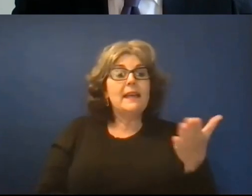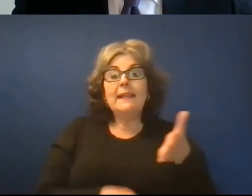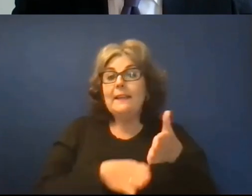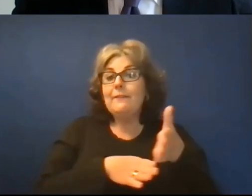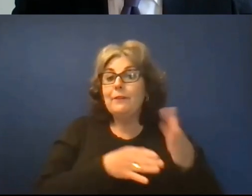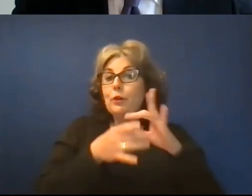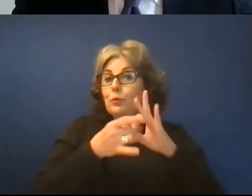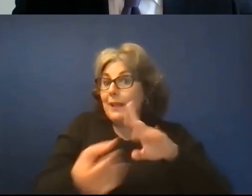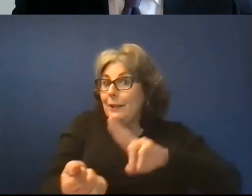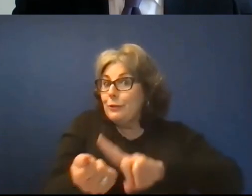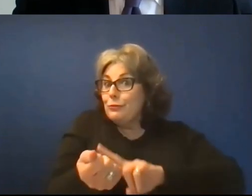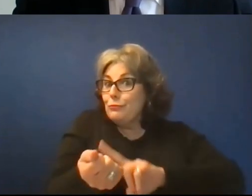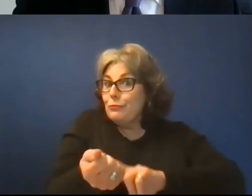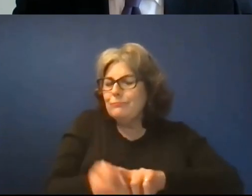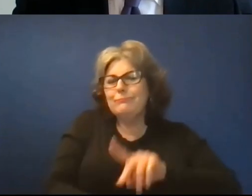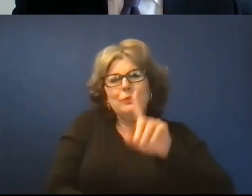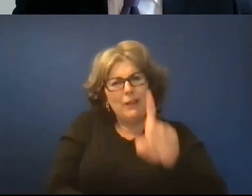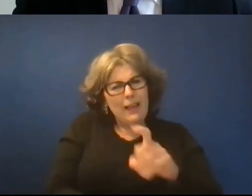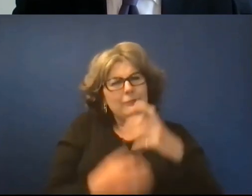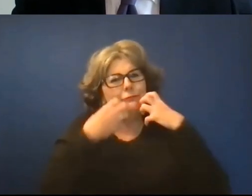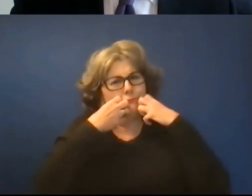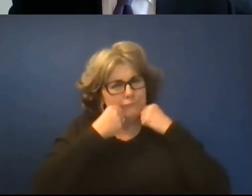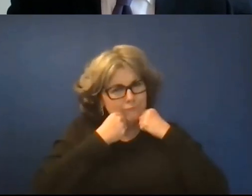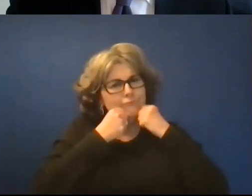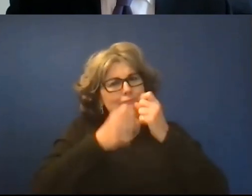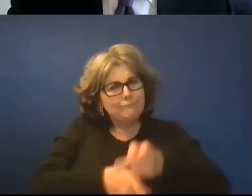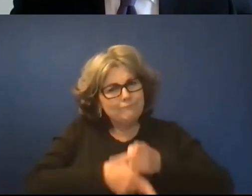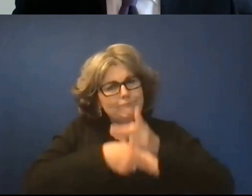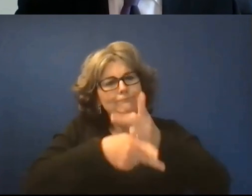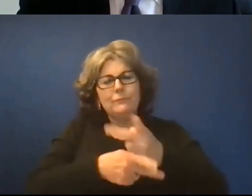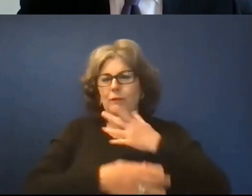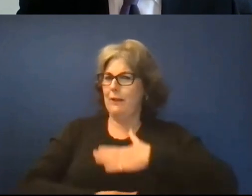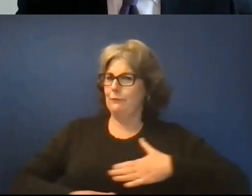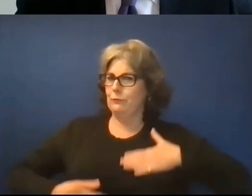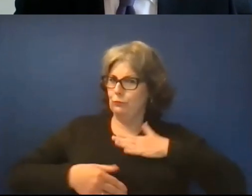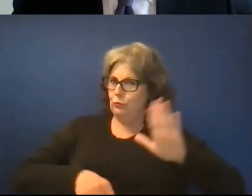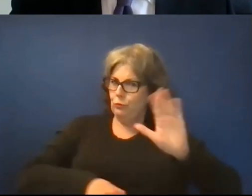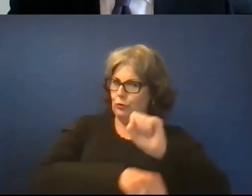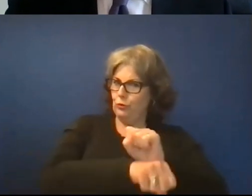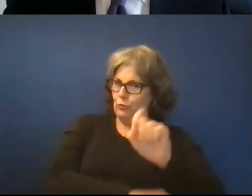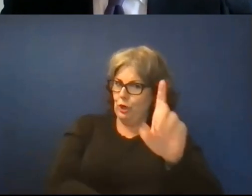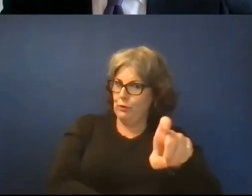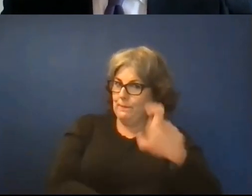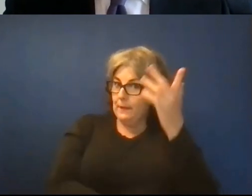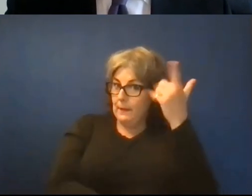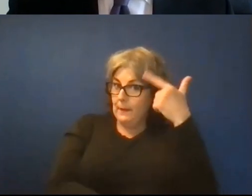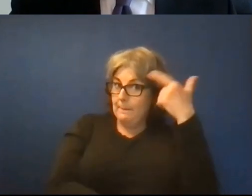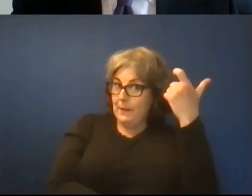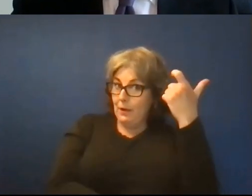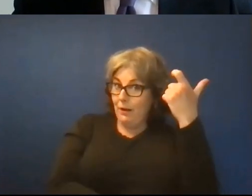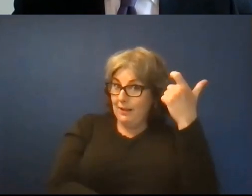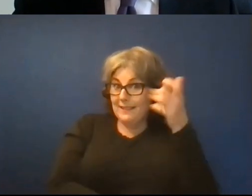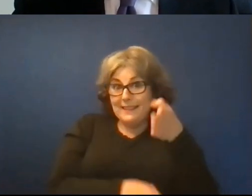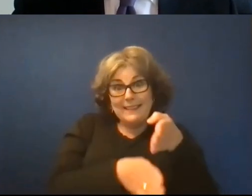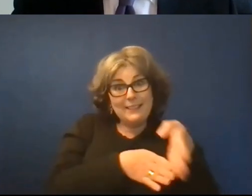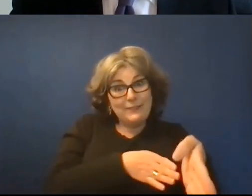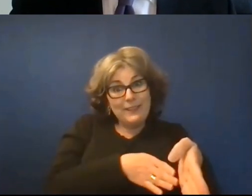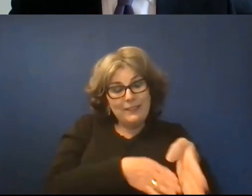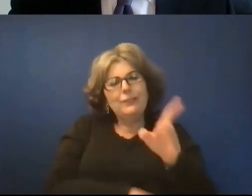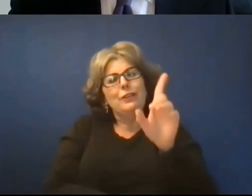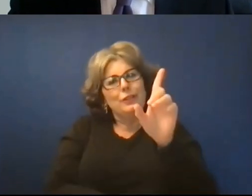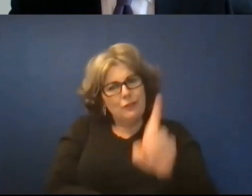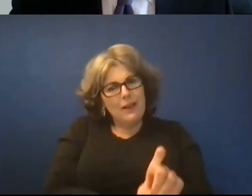with nursing, you really have to care. You really have to enjoy what you're doing, because in this particular field, you have